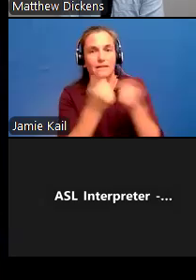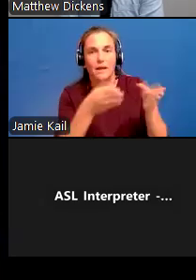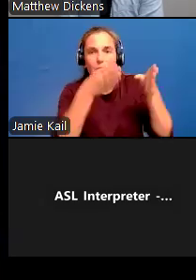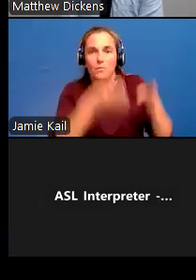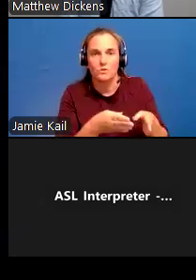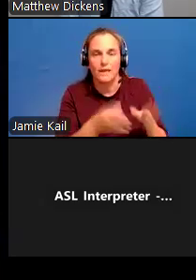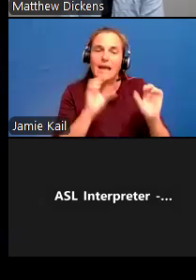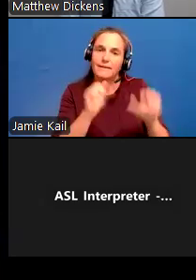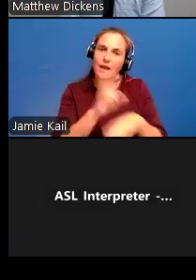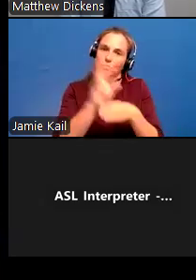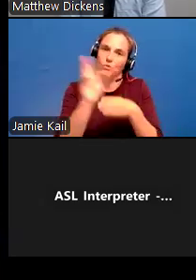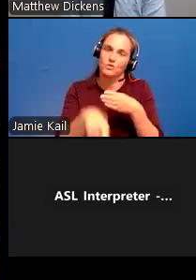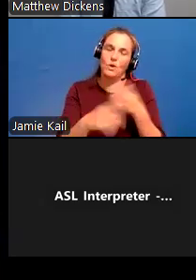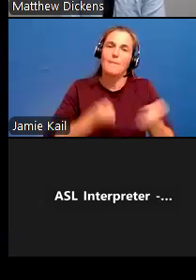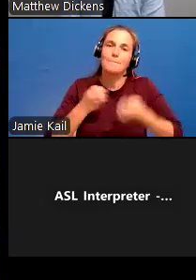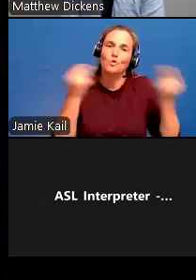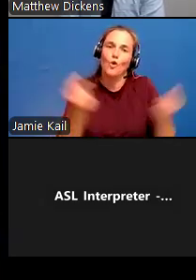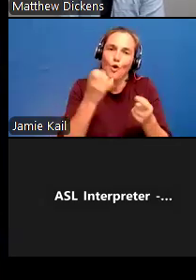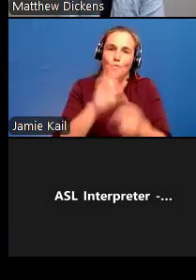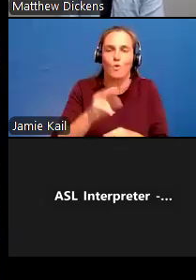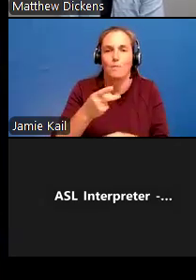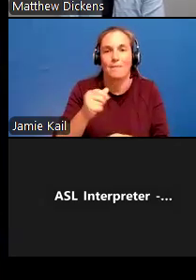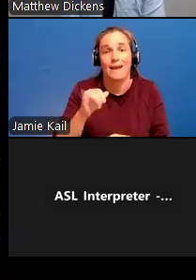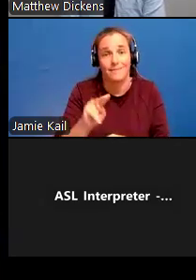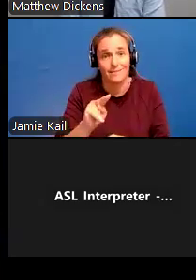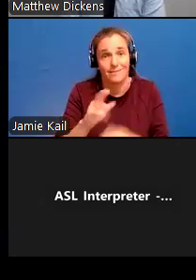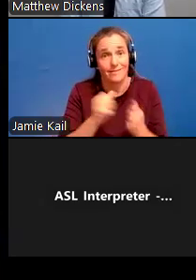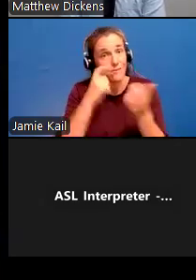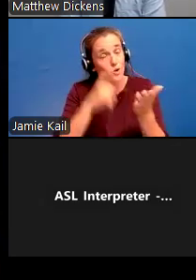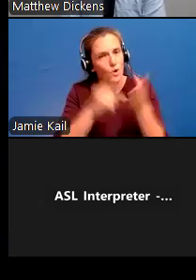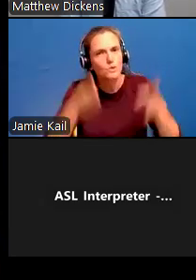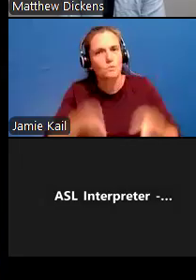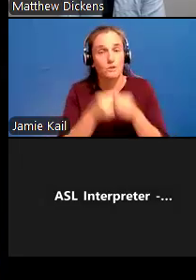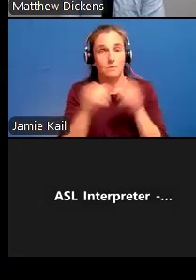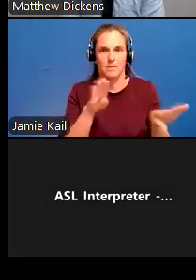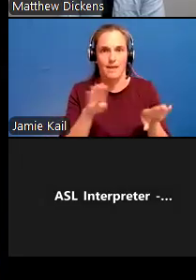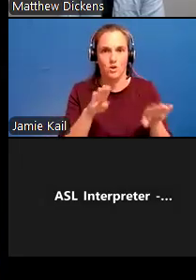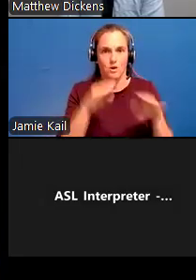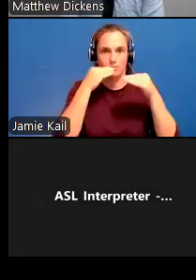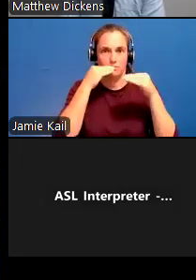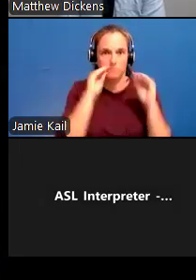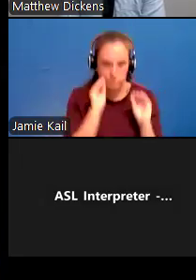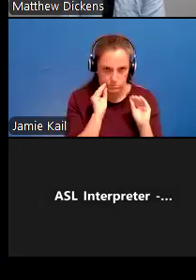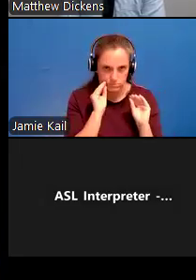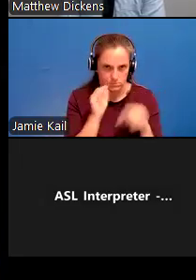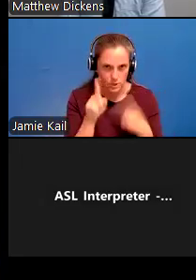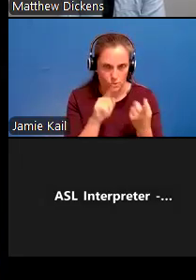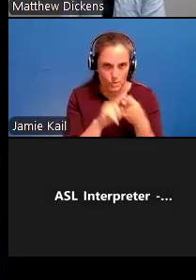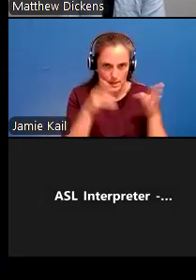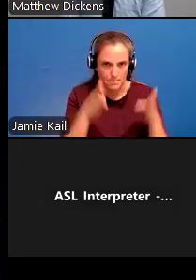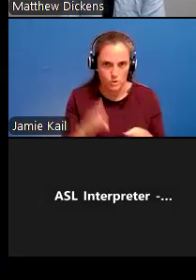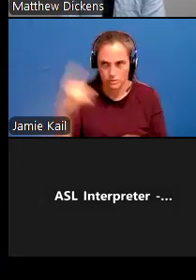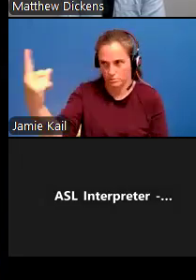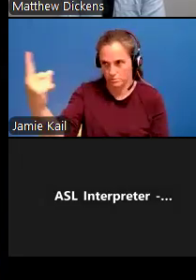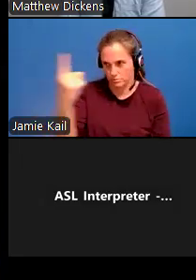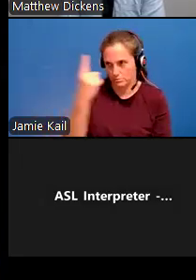in emotional harm or pain. If you notice that a person's demeanor completely changes when an individual